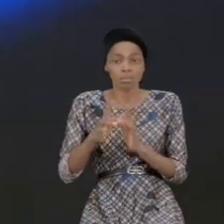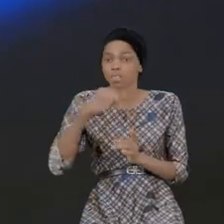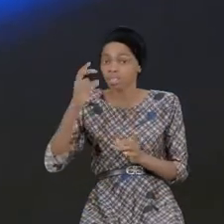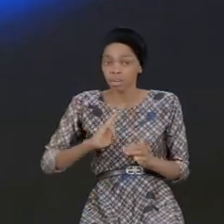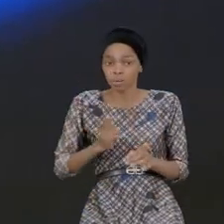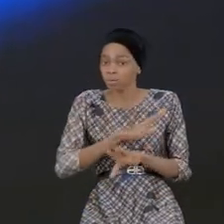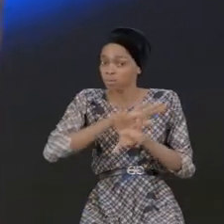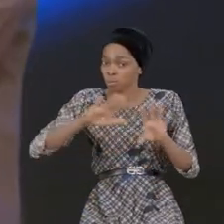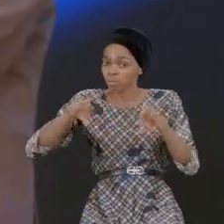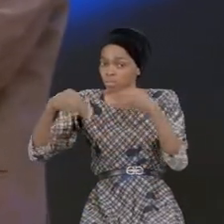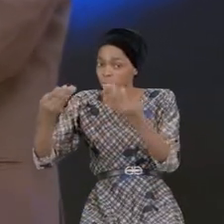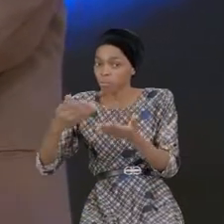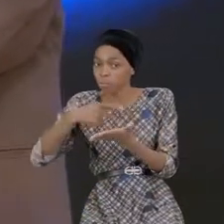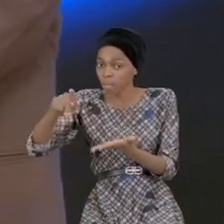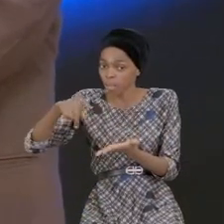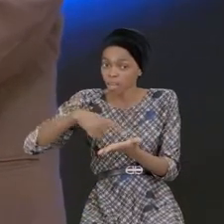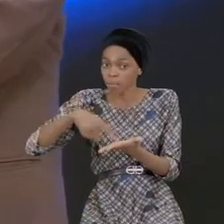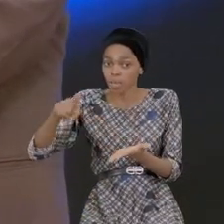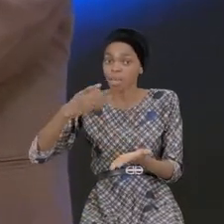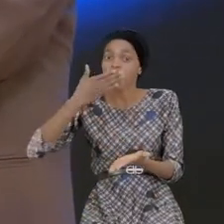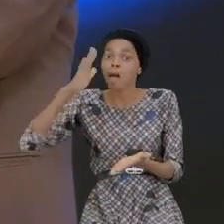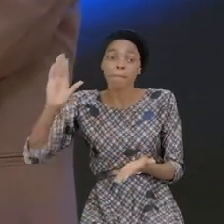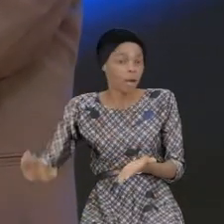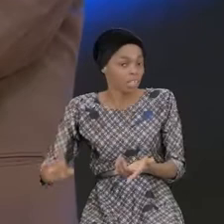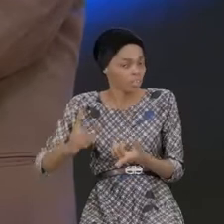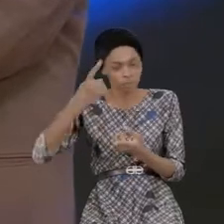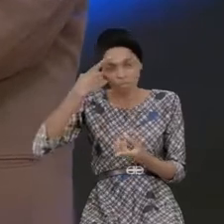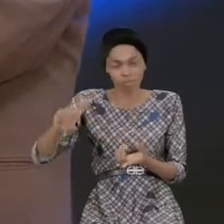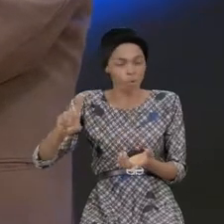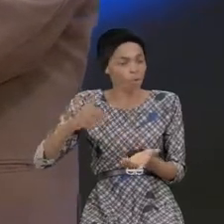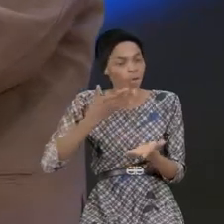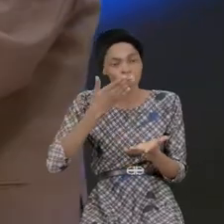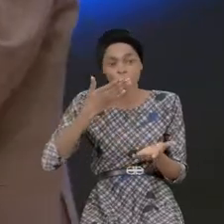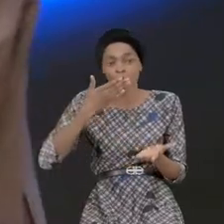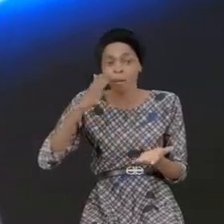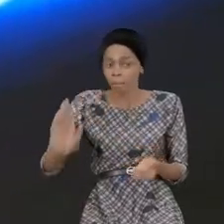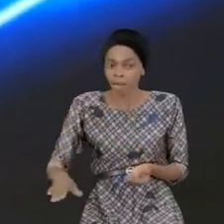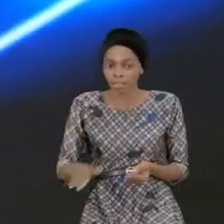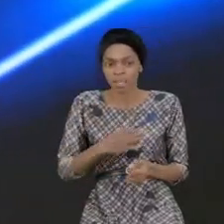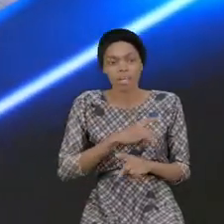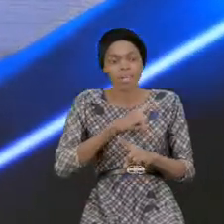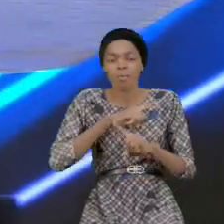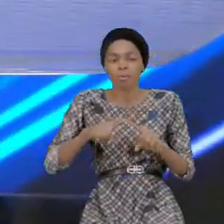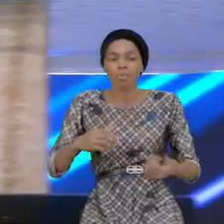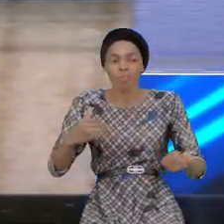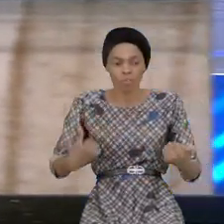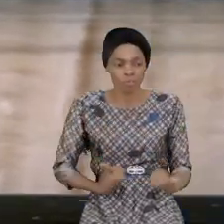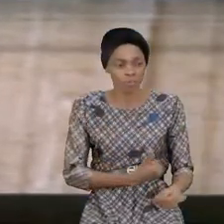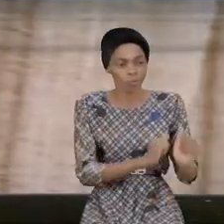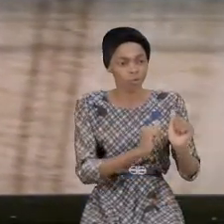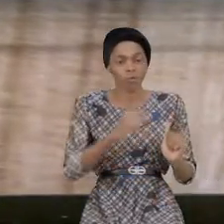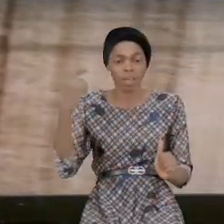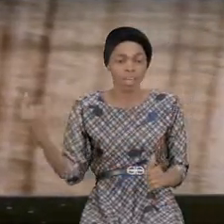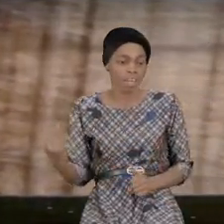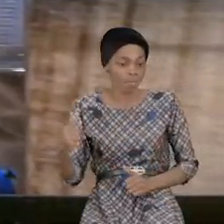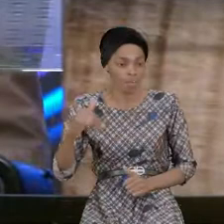for evil unto any man, but ever follow that which is good. Ever